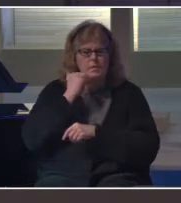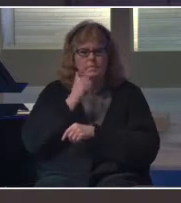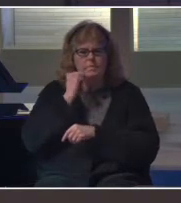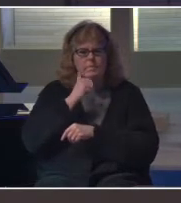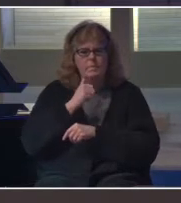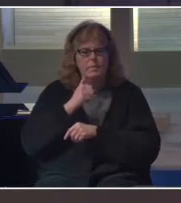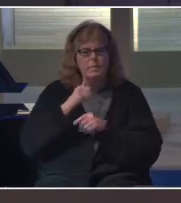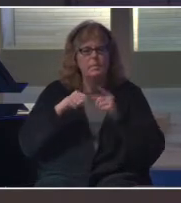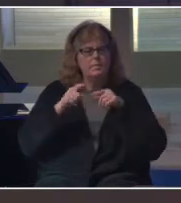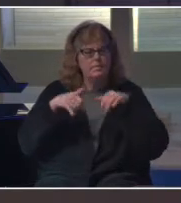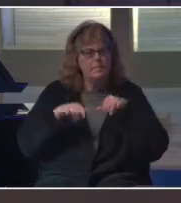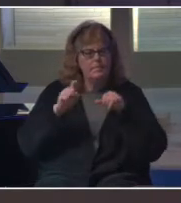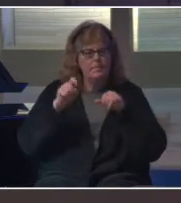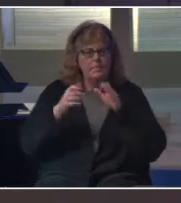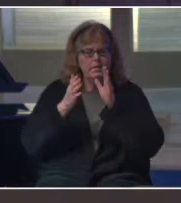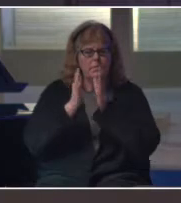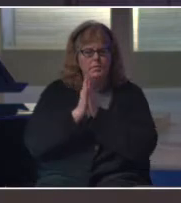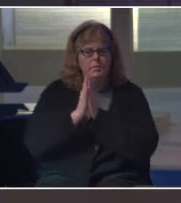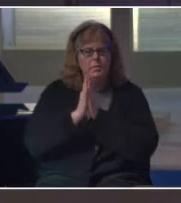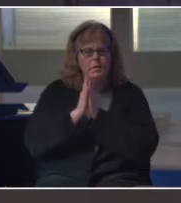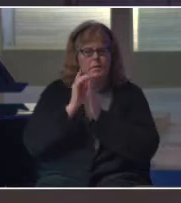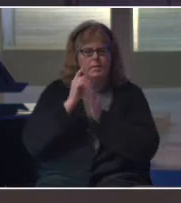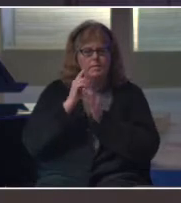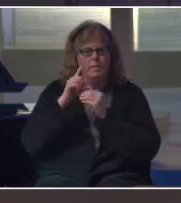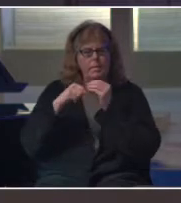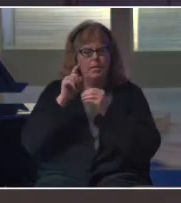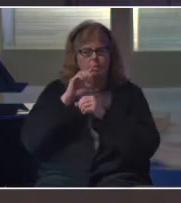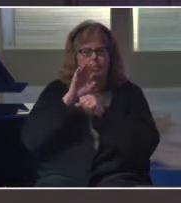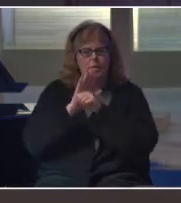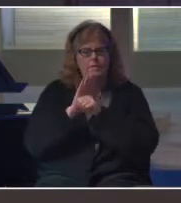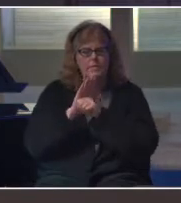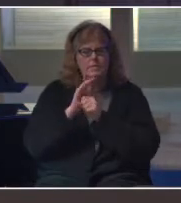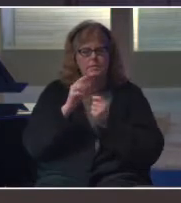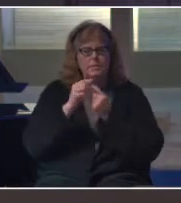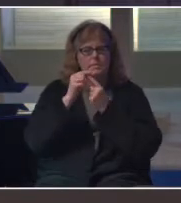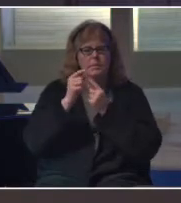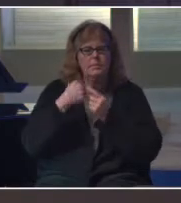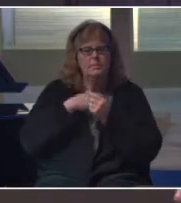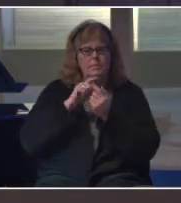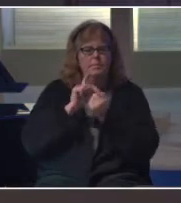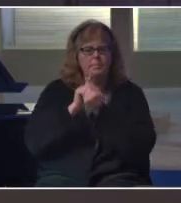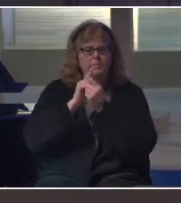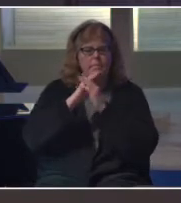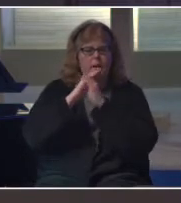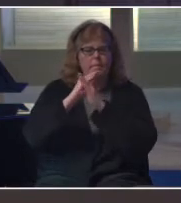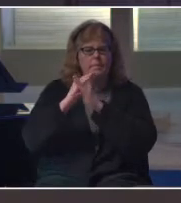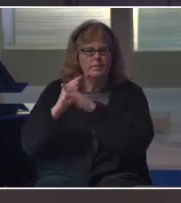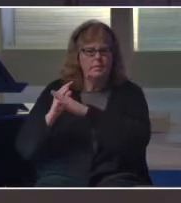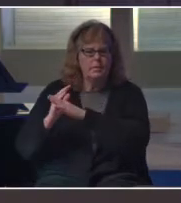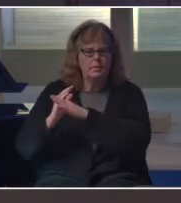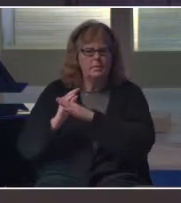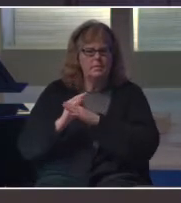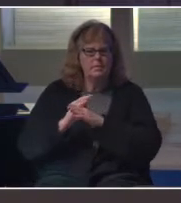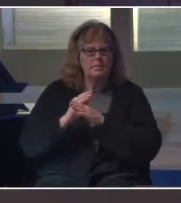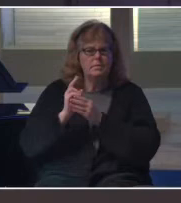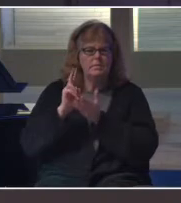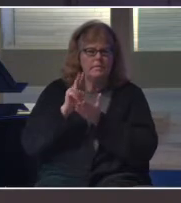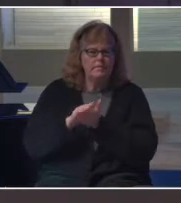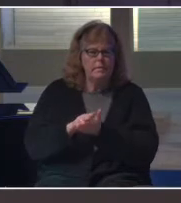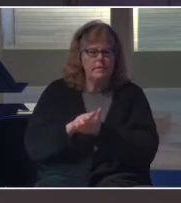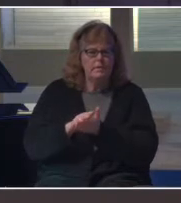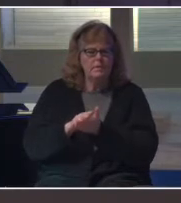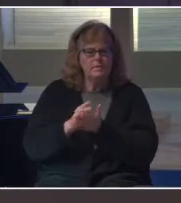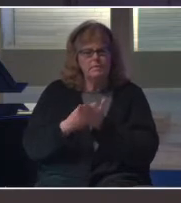But we still need to pray on these promises, especially when we encounter obstacles and defeat